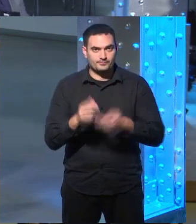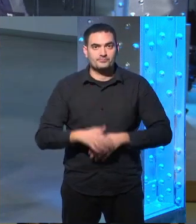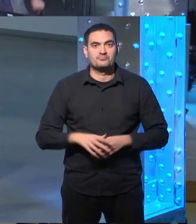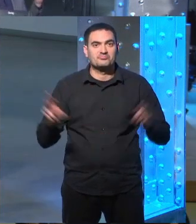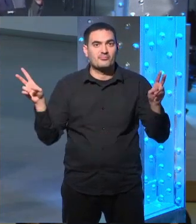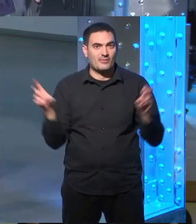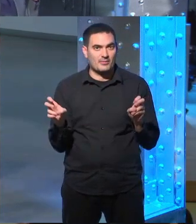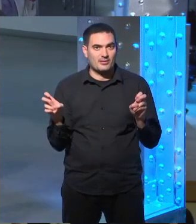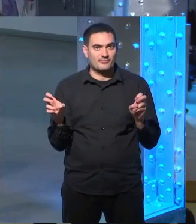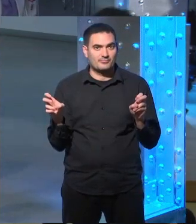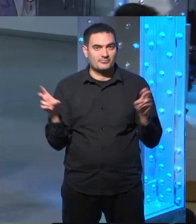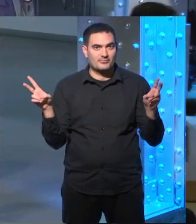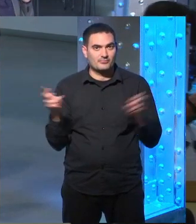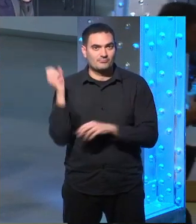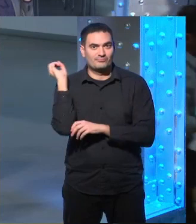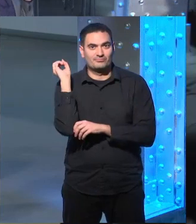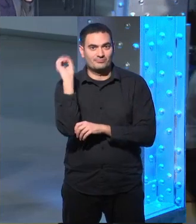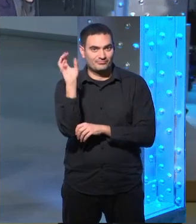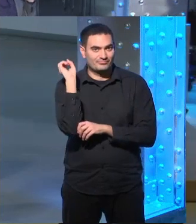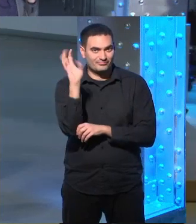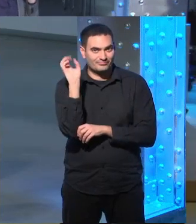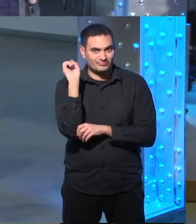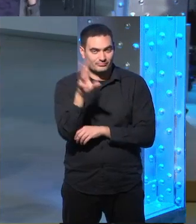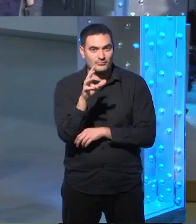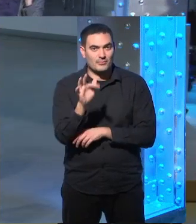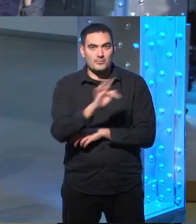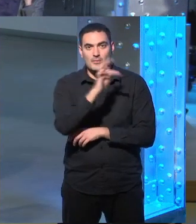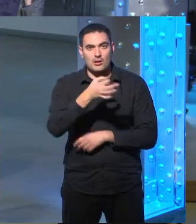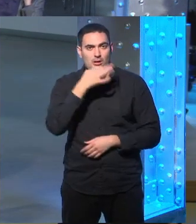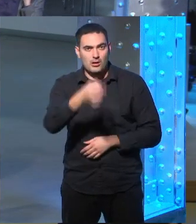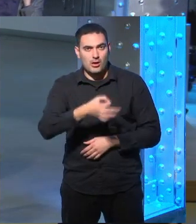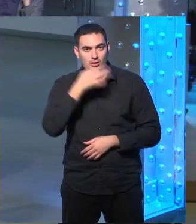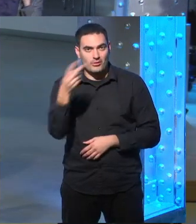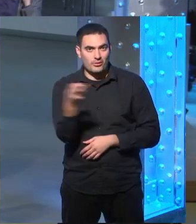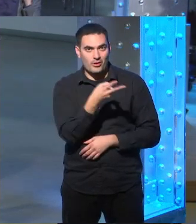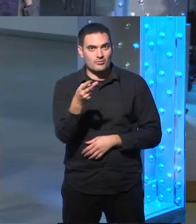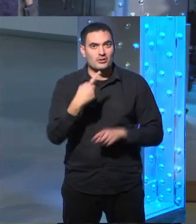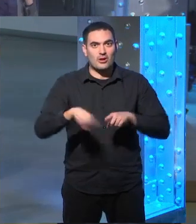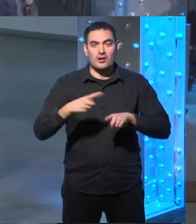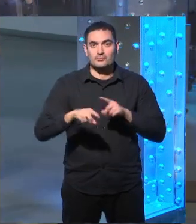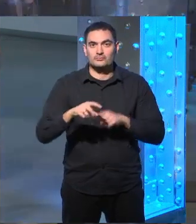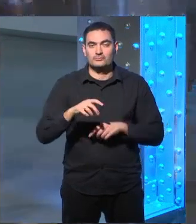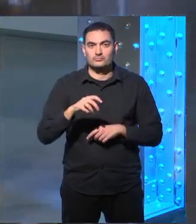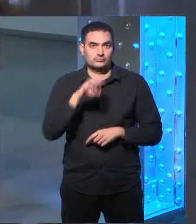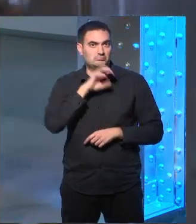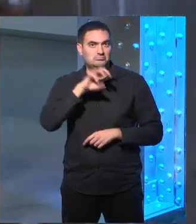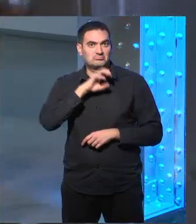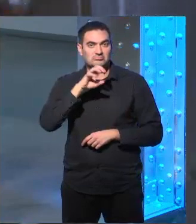firm. When we talk about education, that seems to be the main topic in many